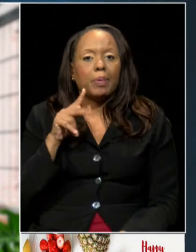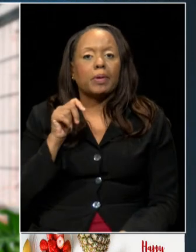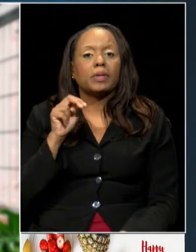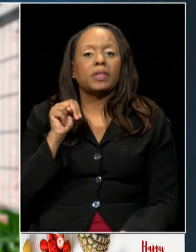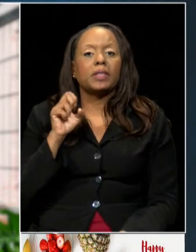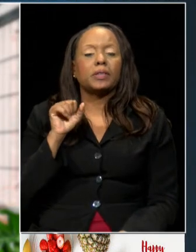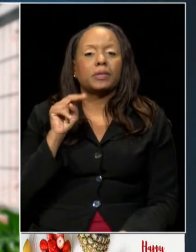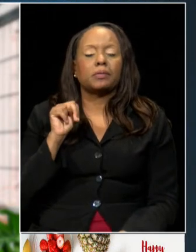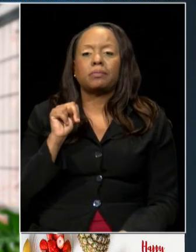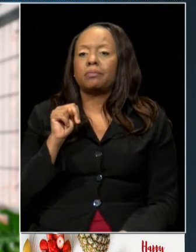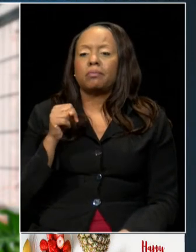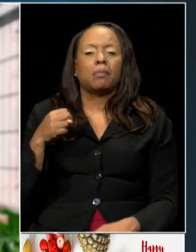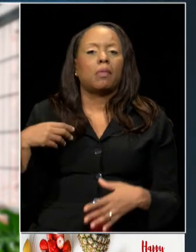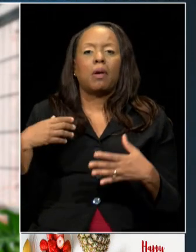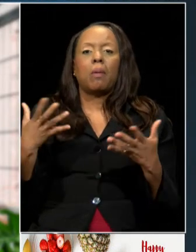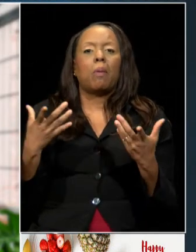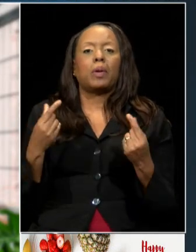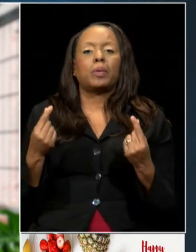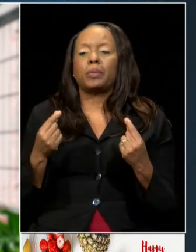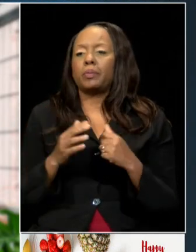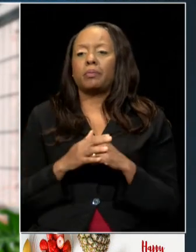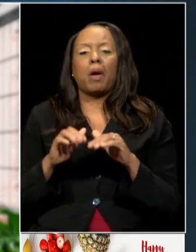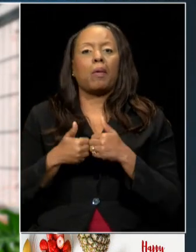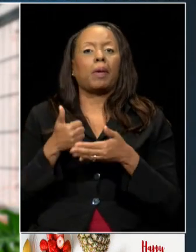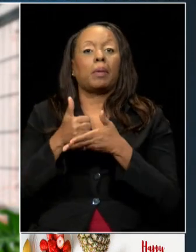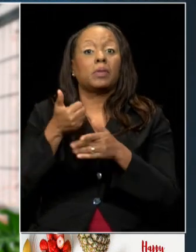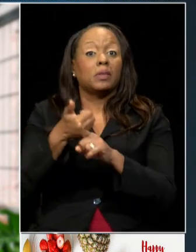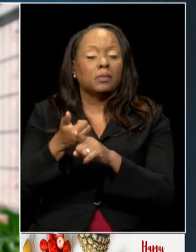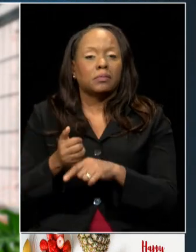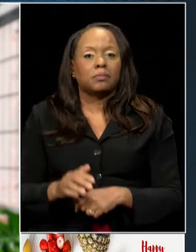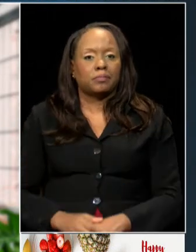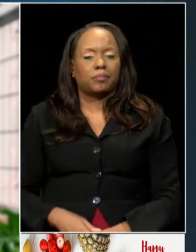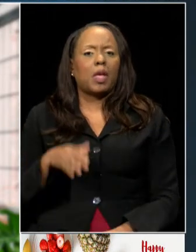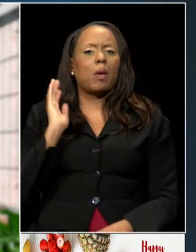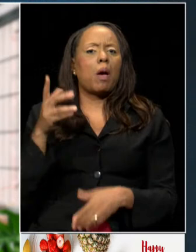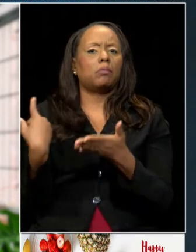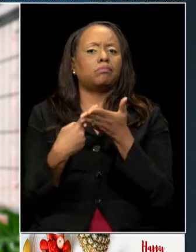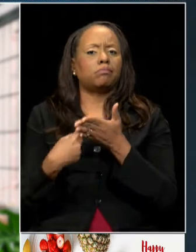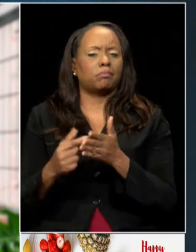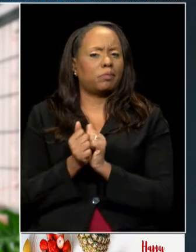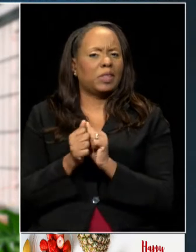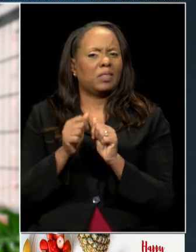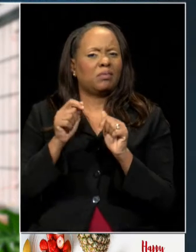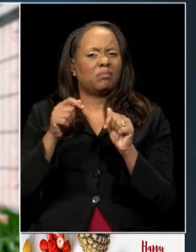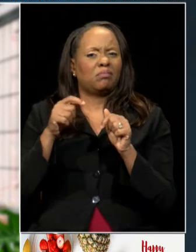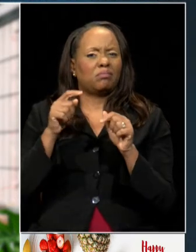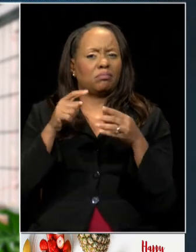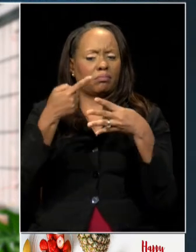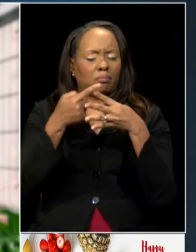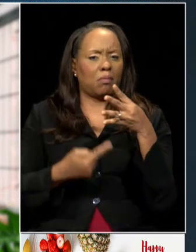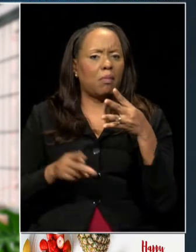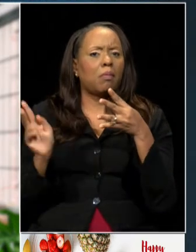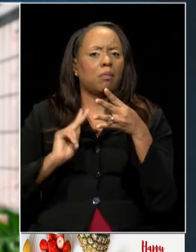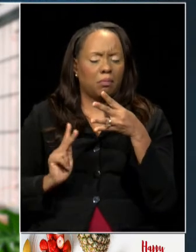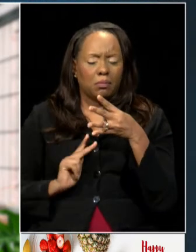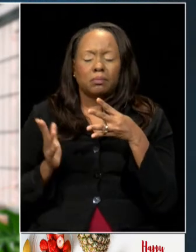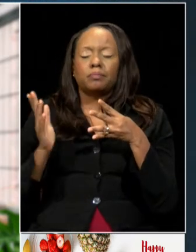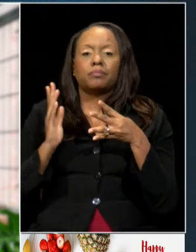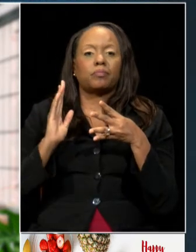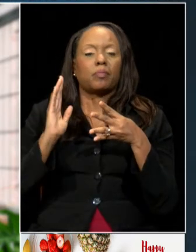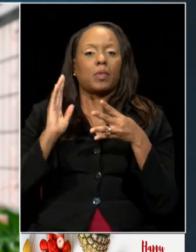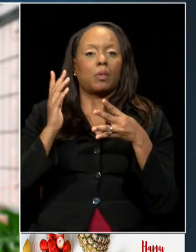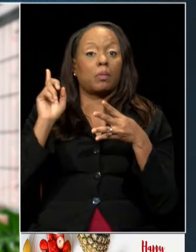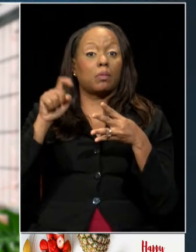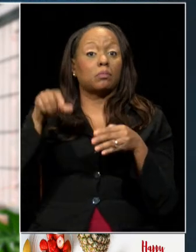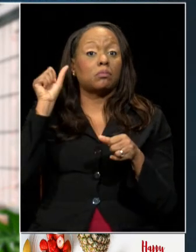number of partners because certainly as we try to tackle the situation of non-communicable diseases, we have